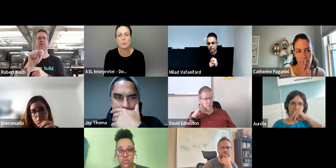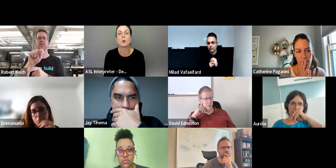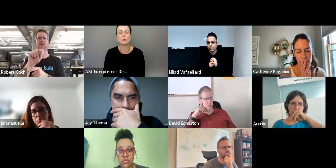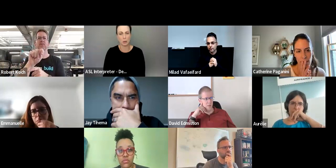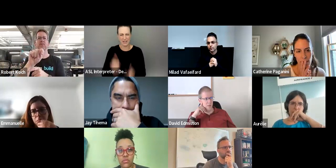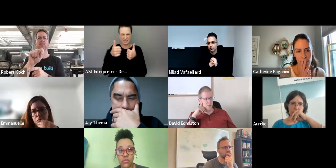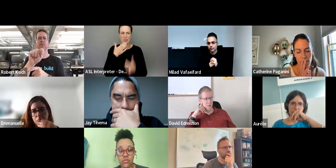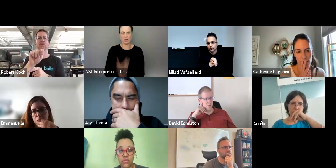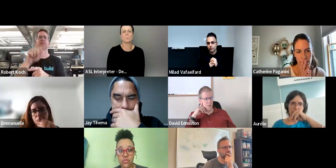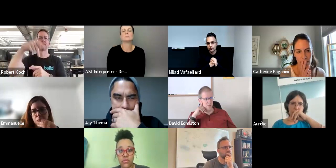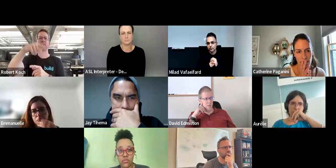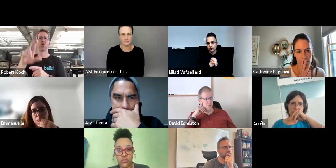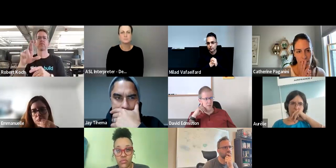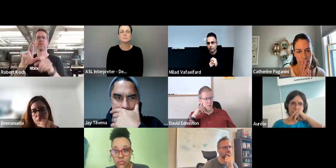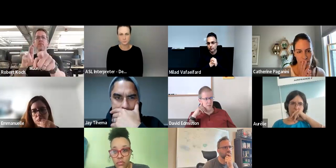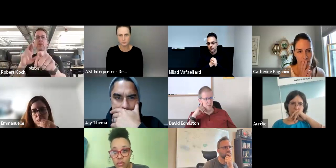the pull request,